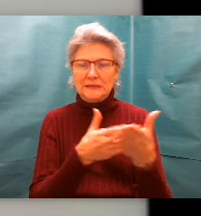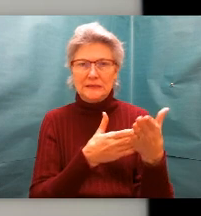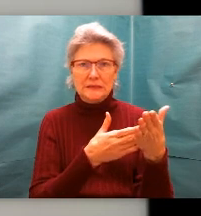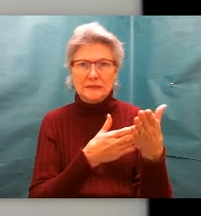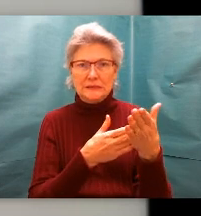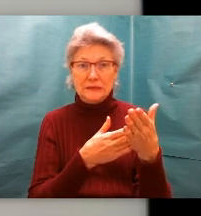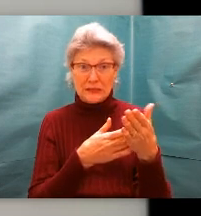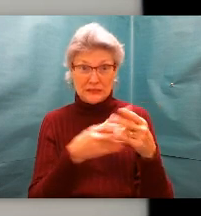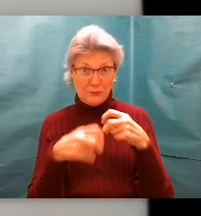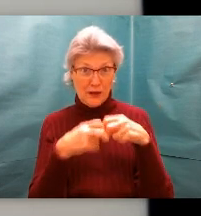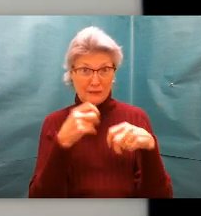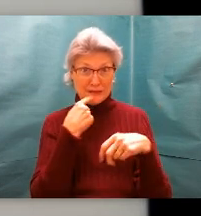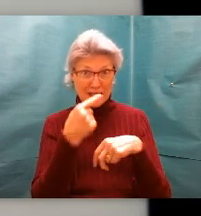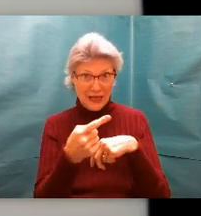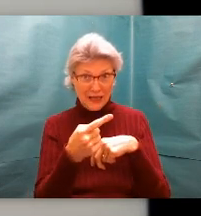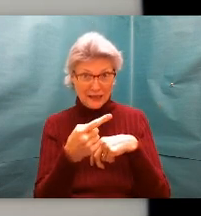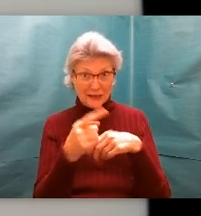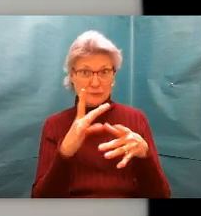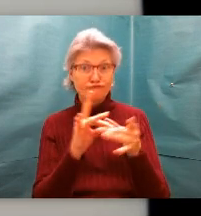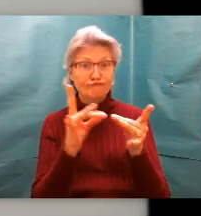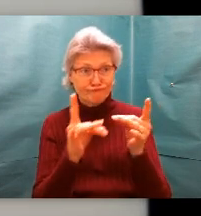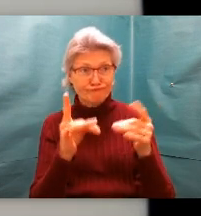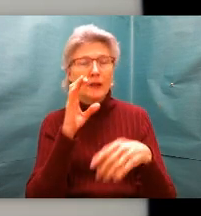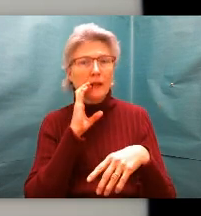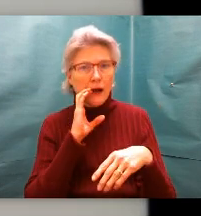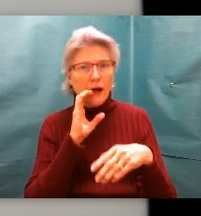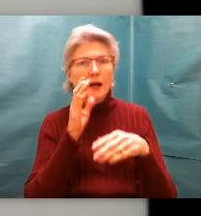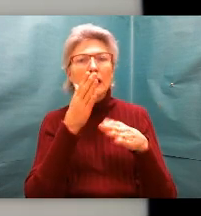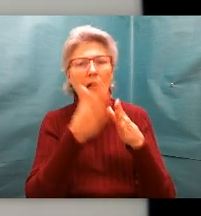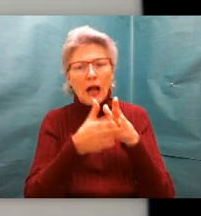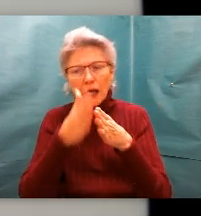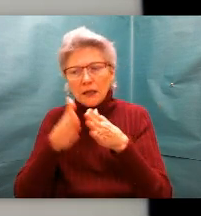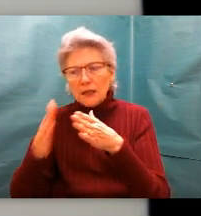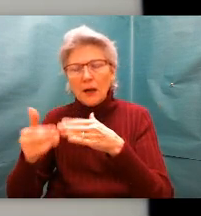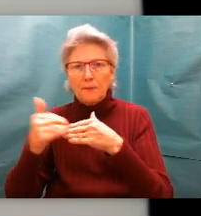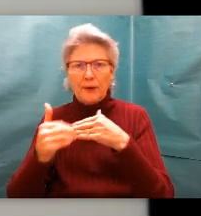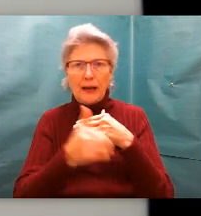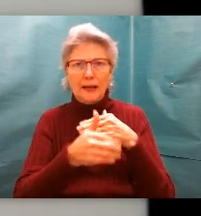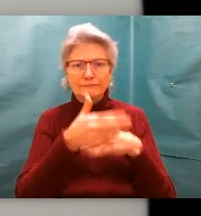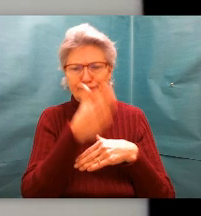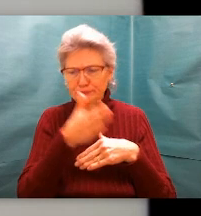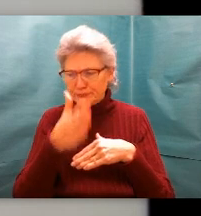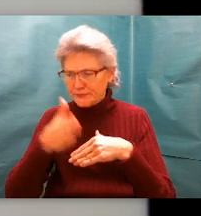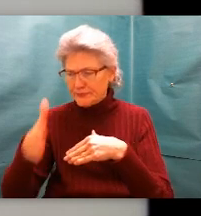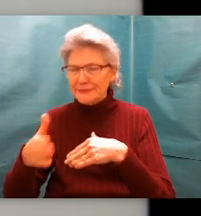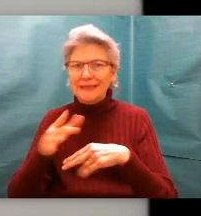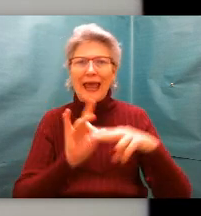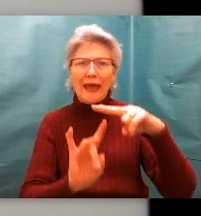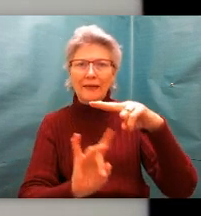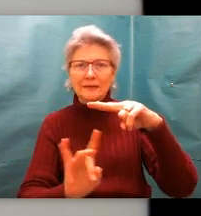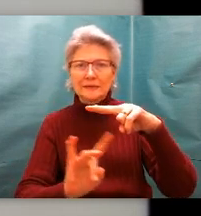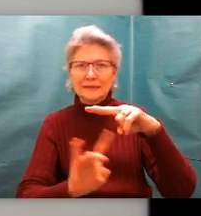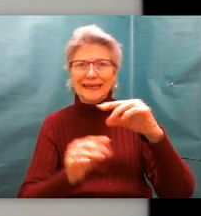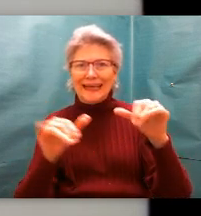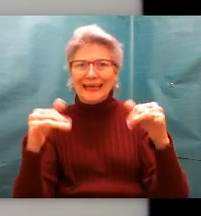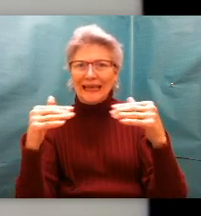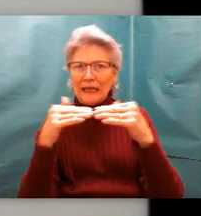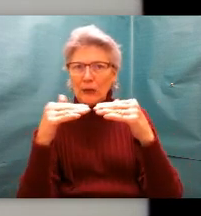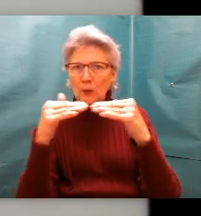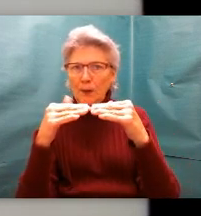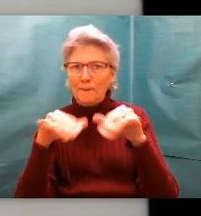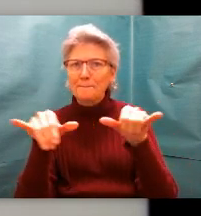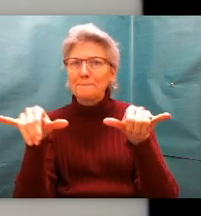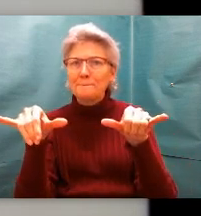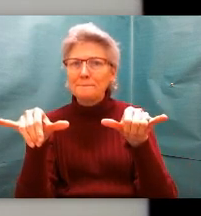that Mrs. Clark broke her bread or cut her bread into 8 equal pieces or eighths. So I'm going to follow